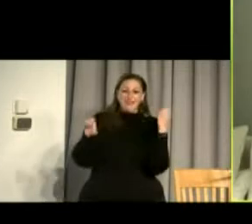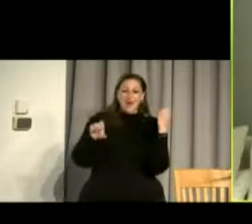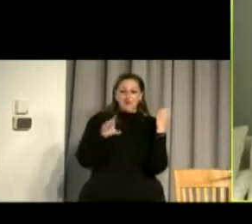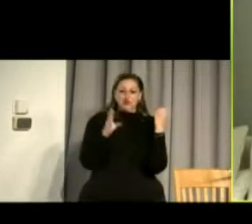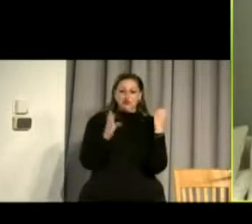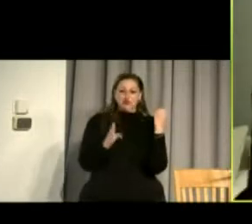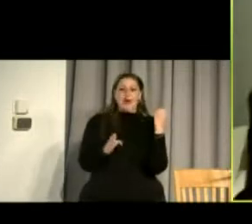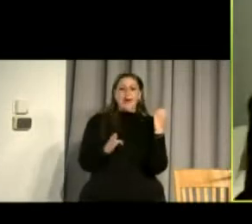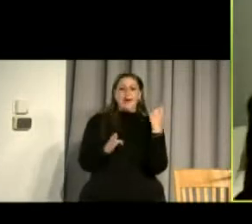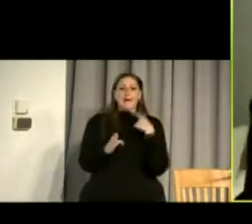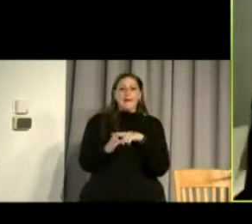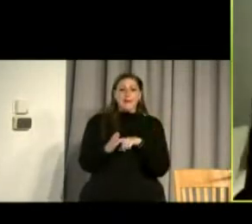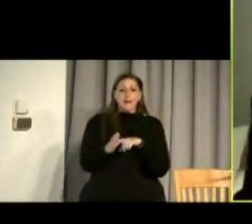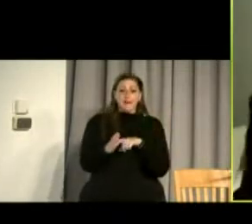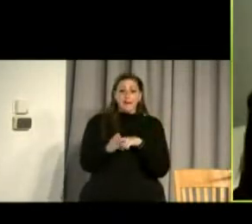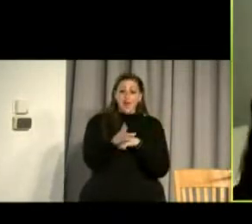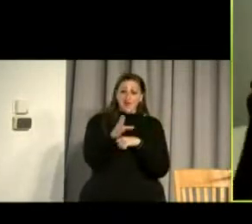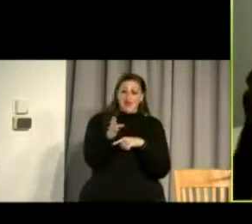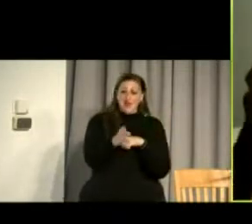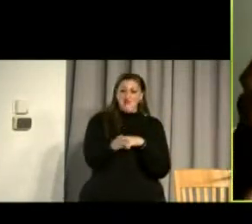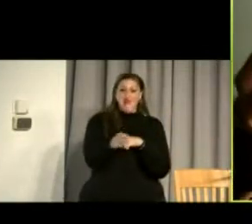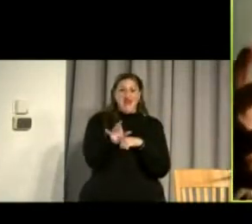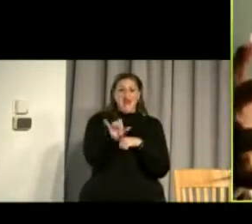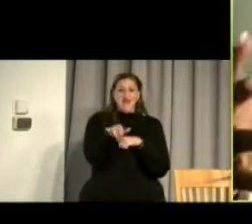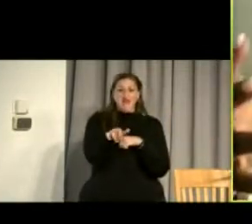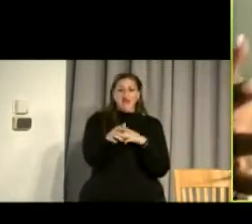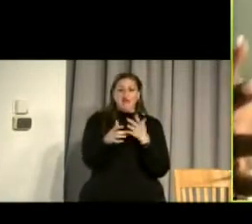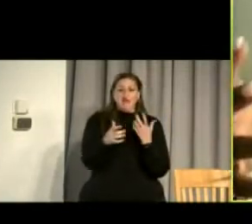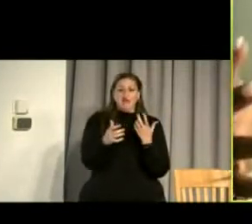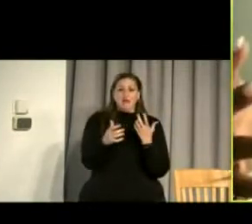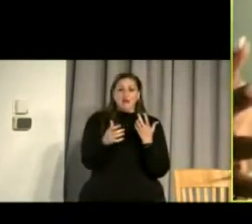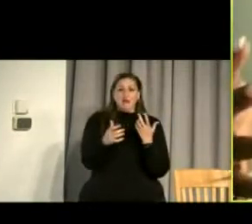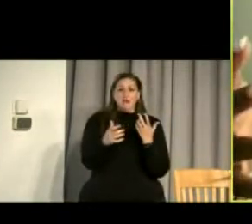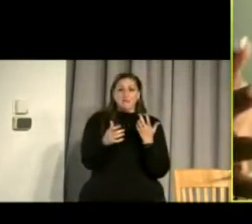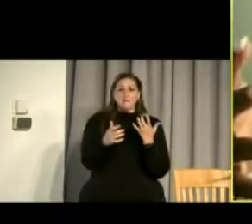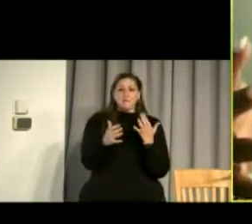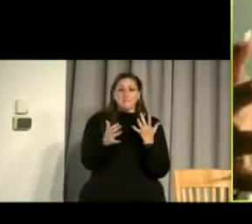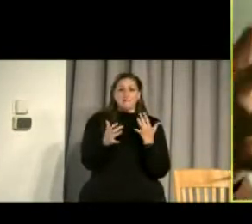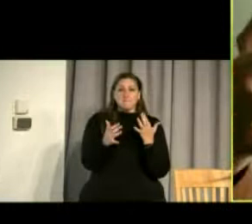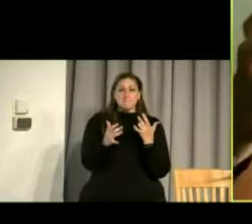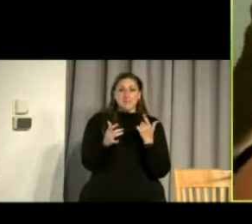our main, in the main